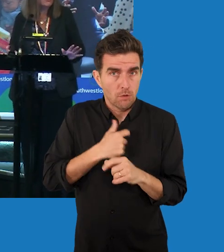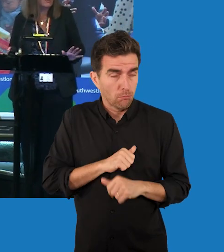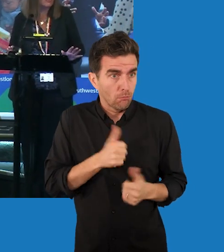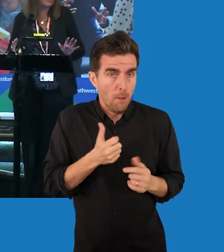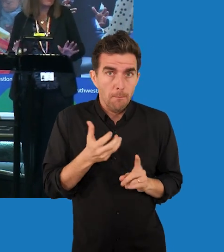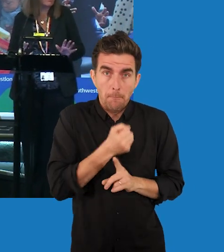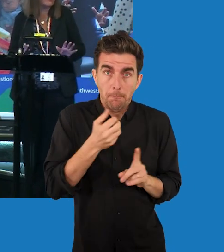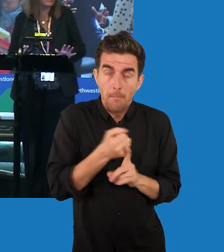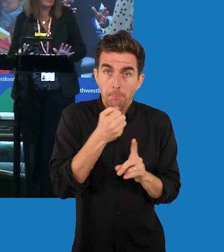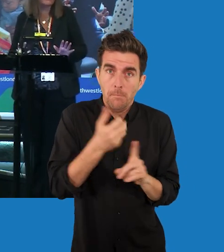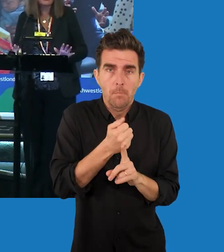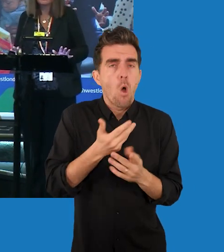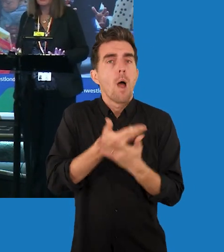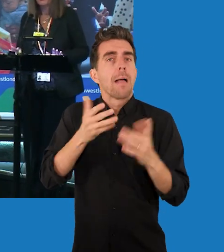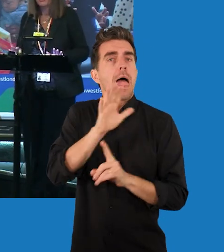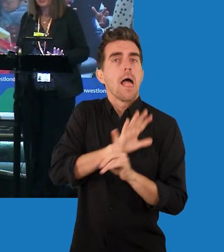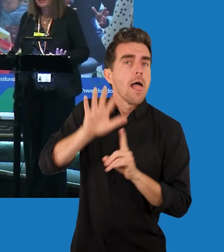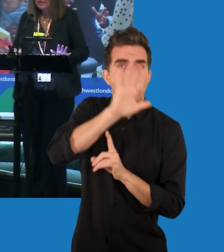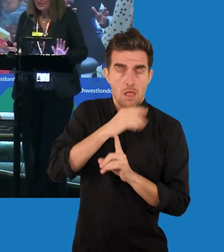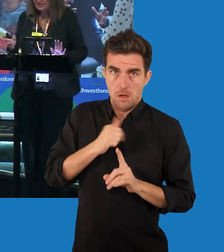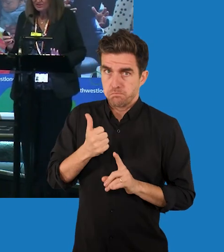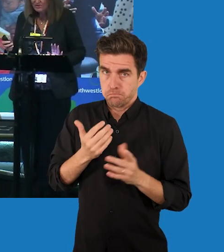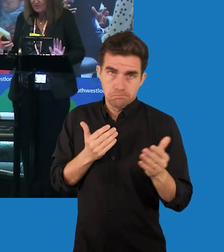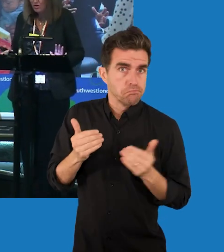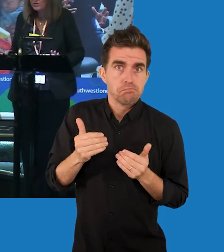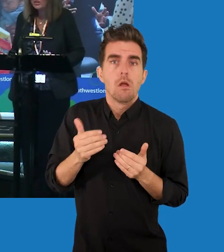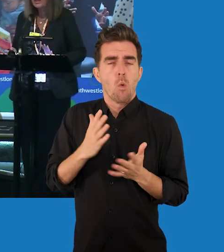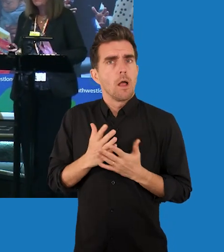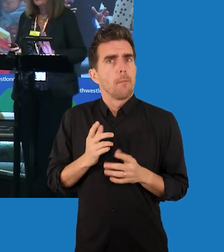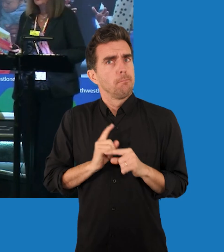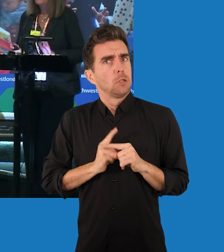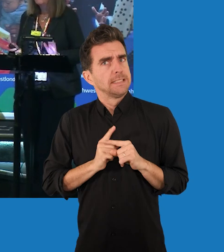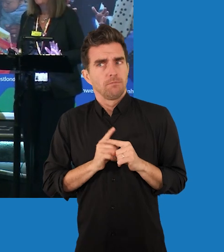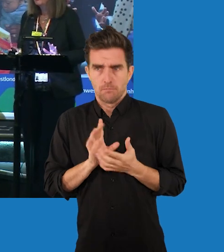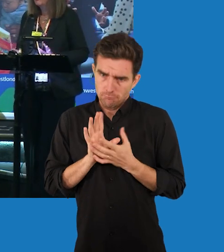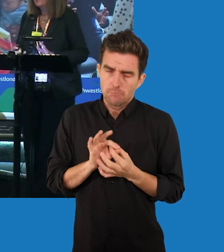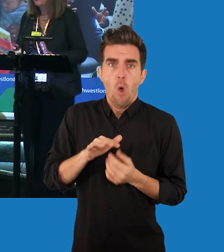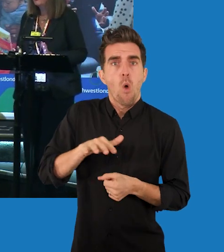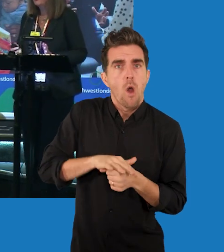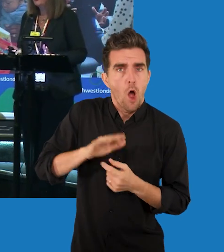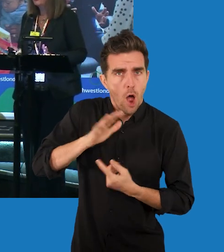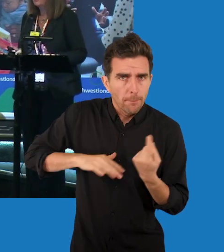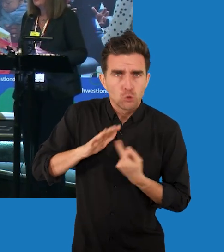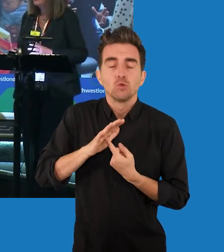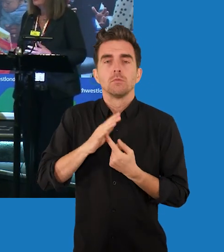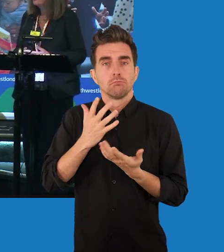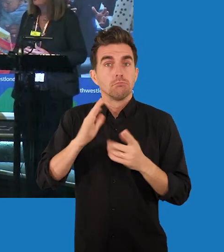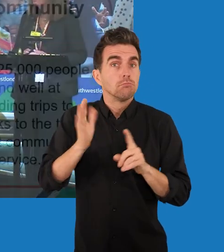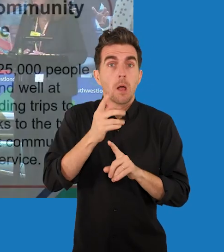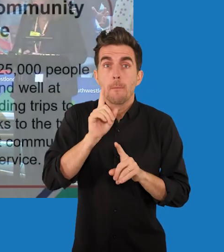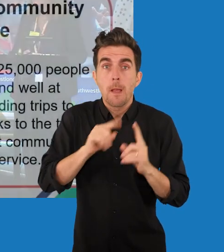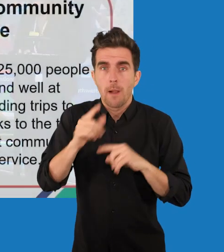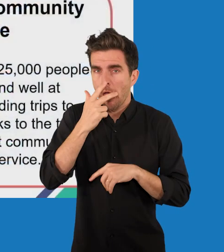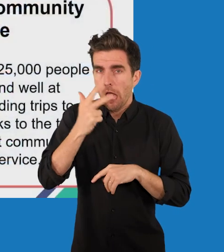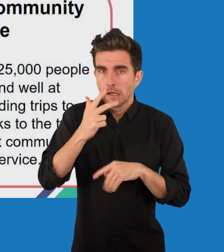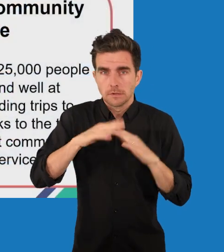do really well on the targets that we have nationally for this. So it's a really positive way of working with our local community. It's for all